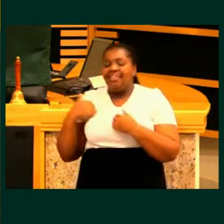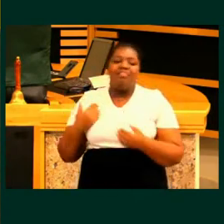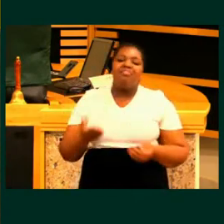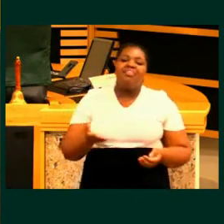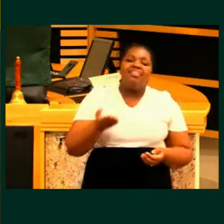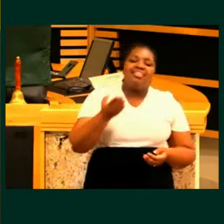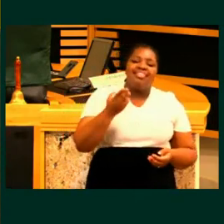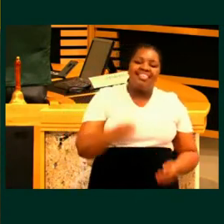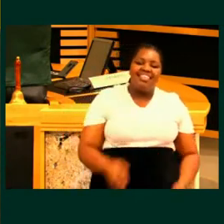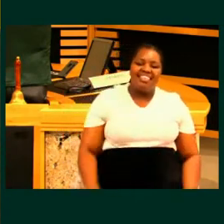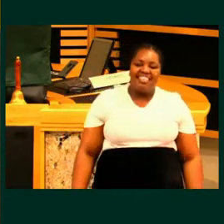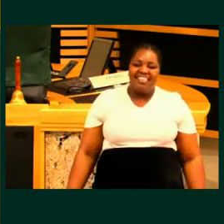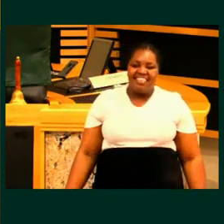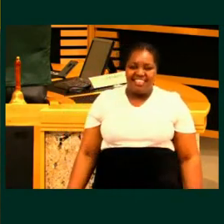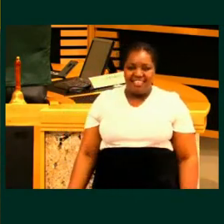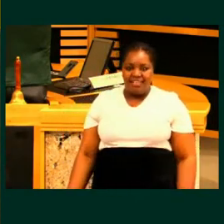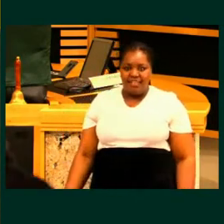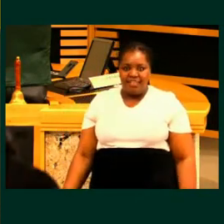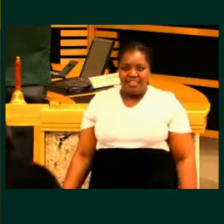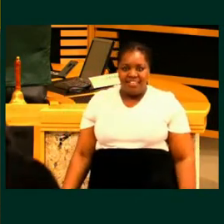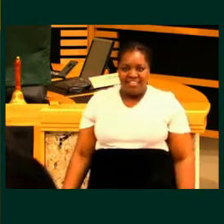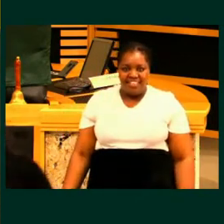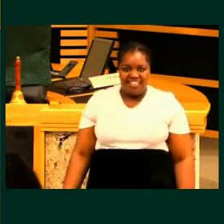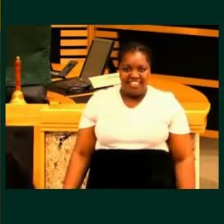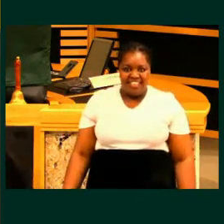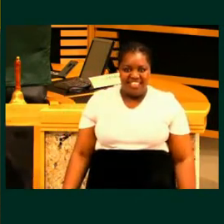h on what rule